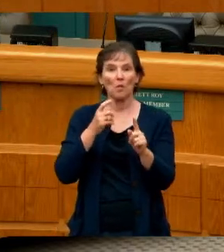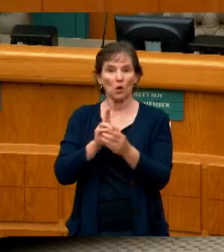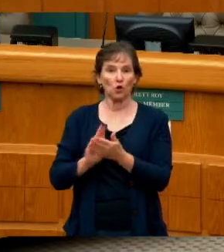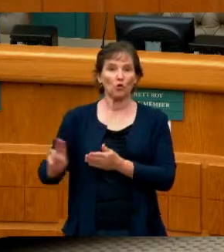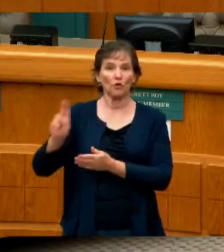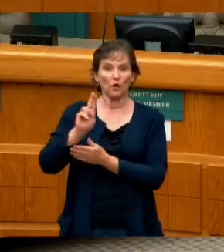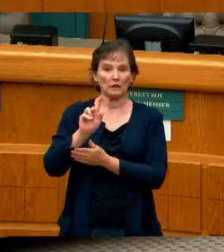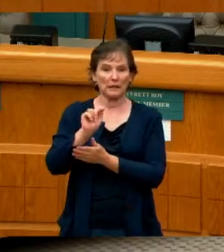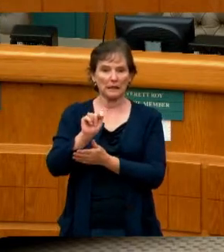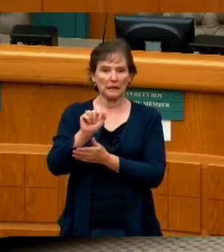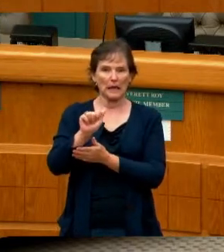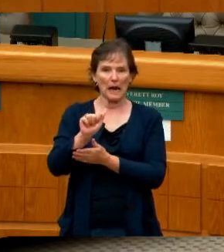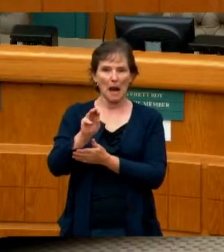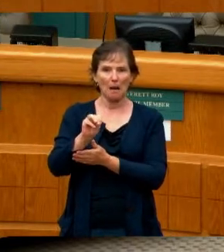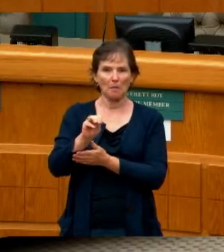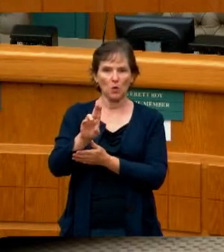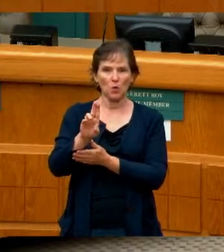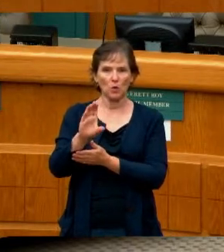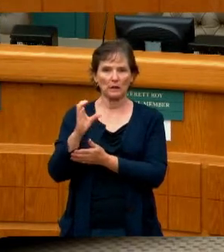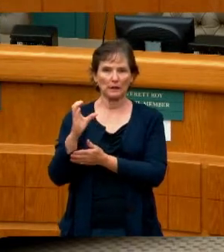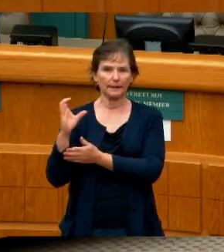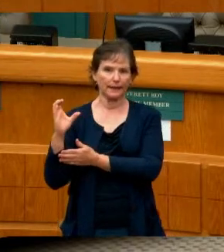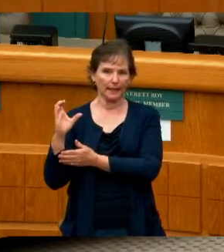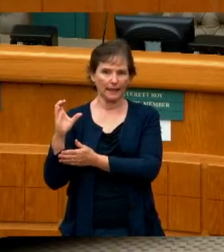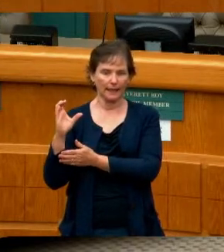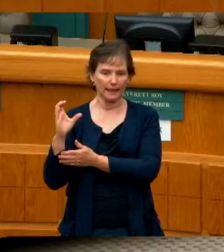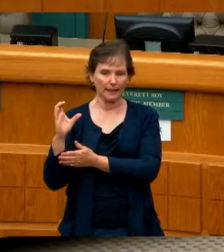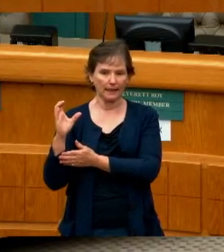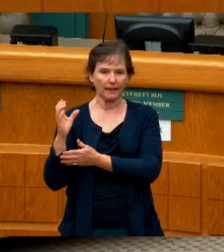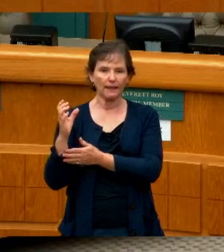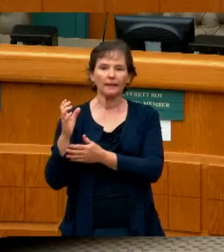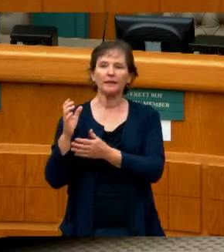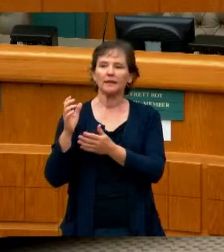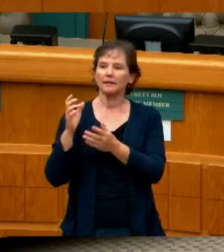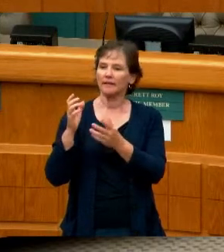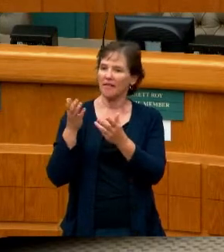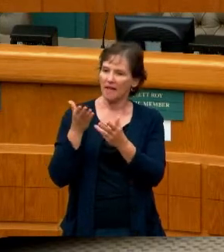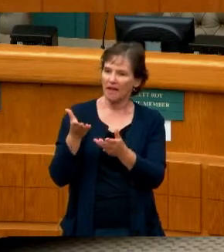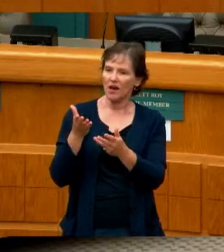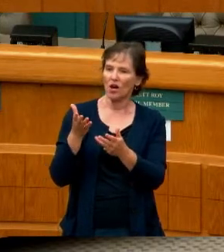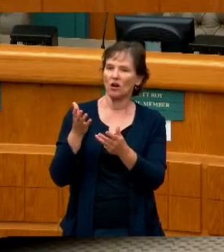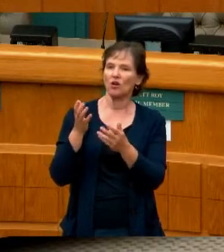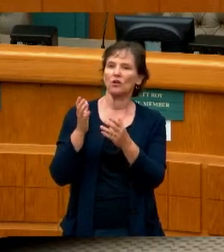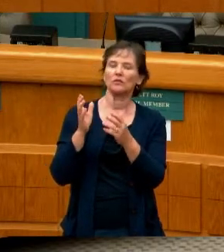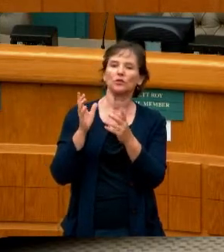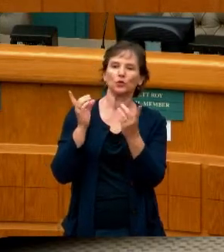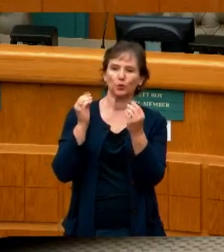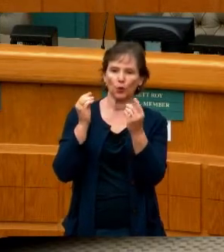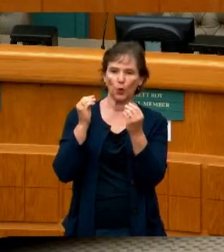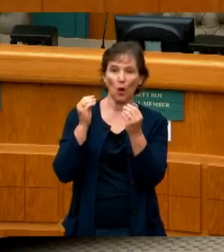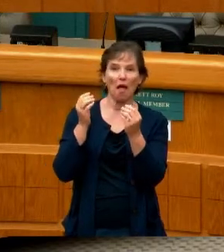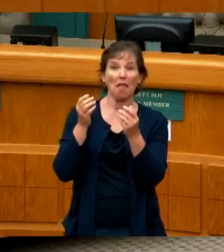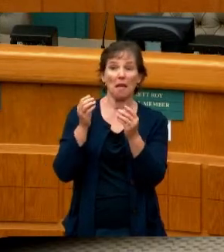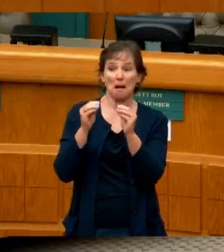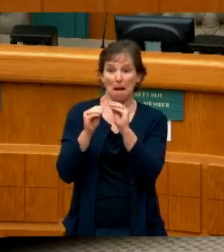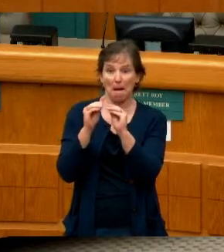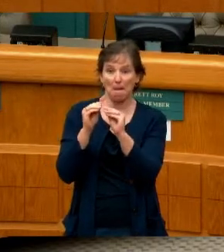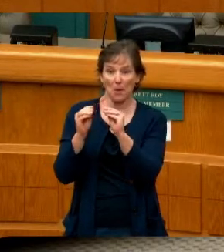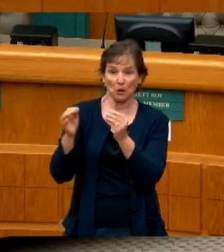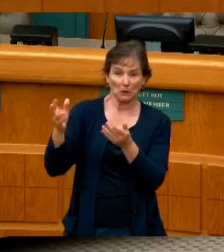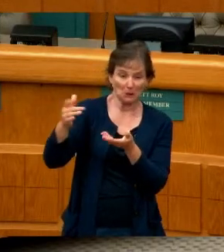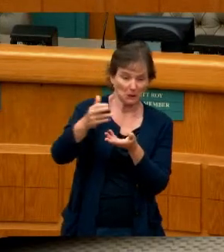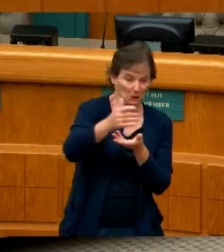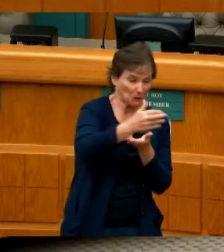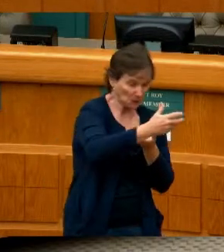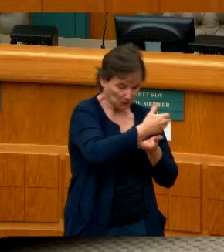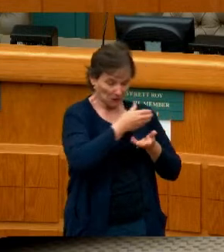statistician, but these guys seem to have whatever goes into the soup to make it work, and the numbers are